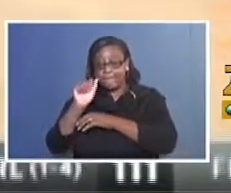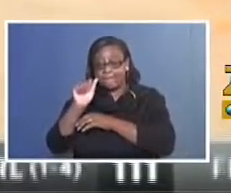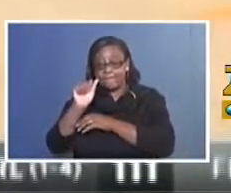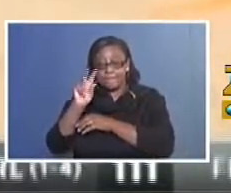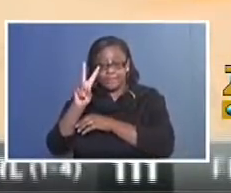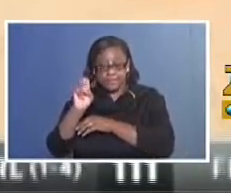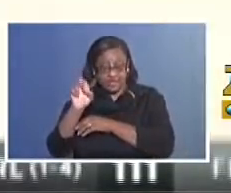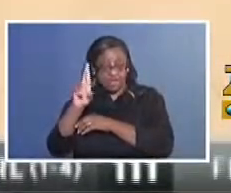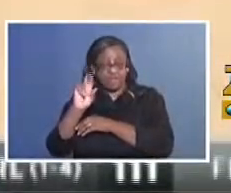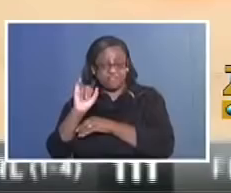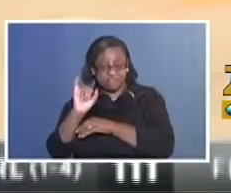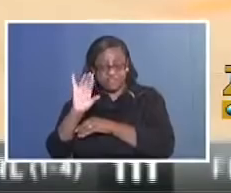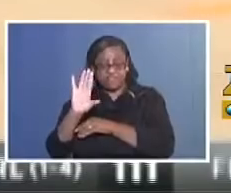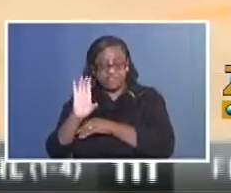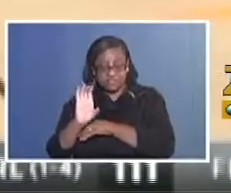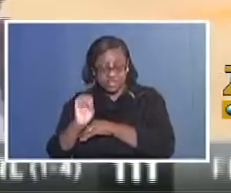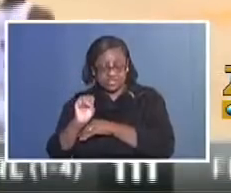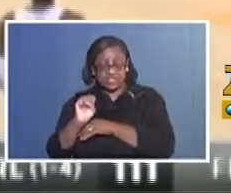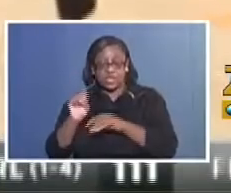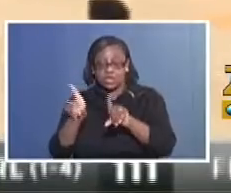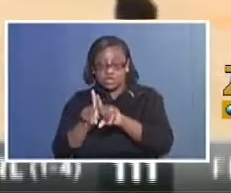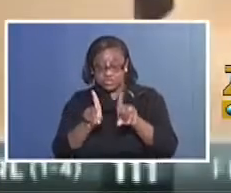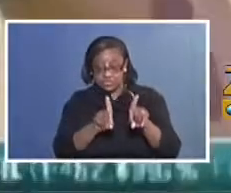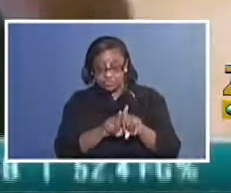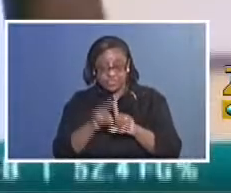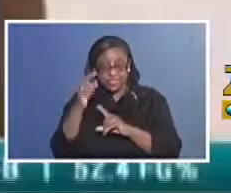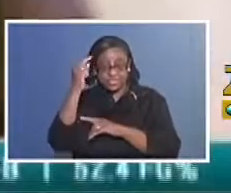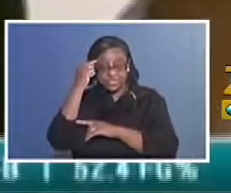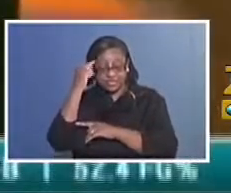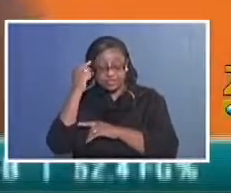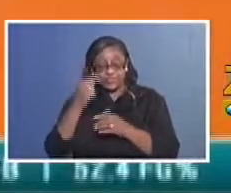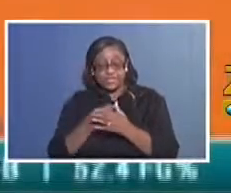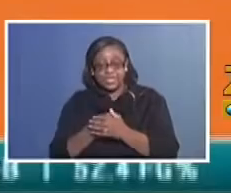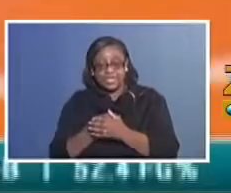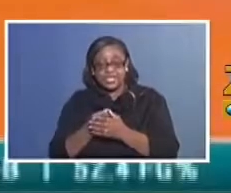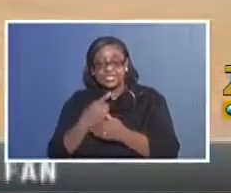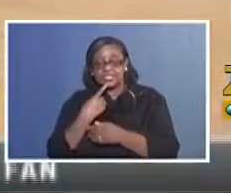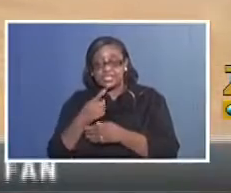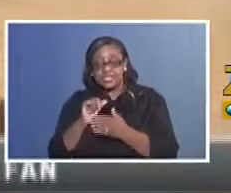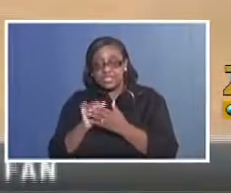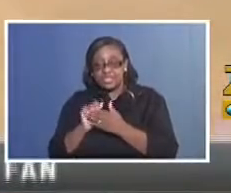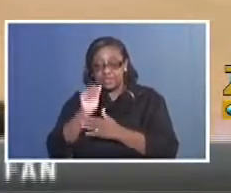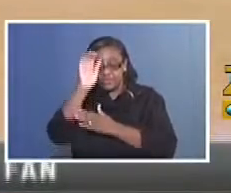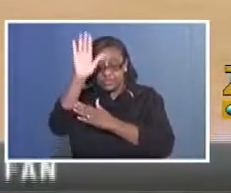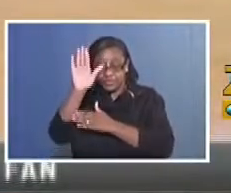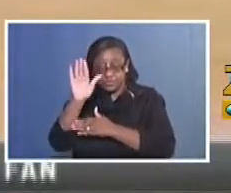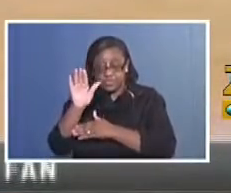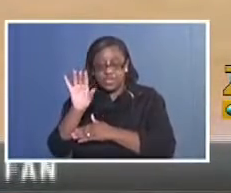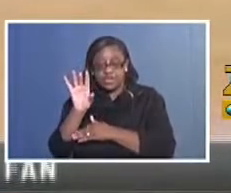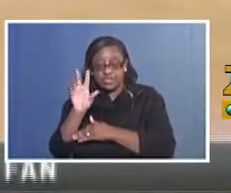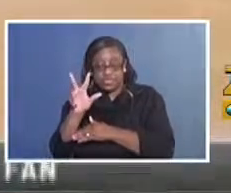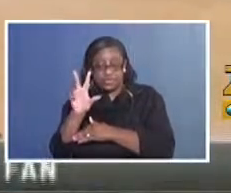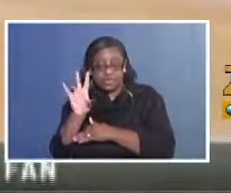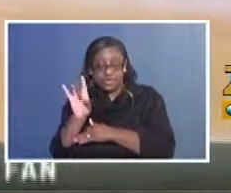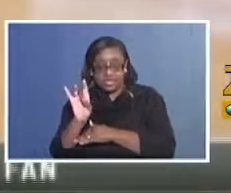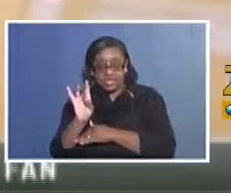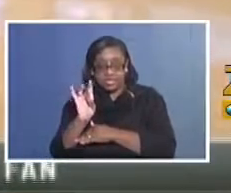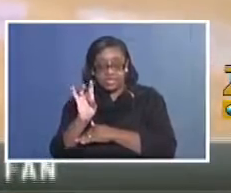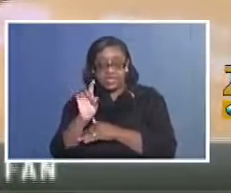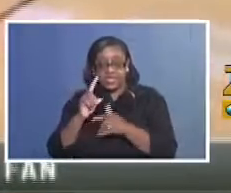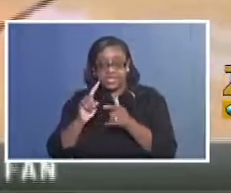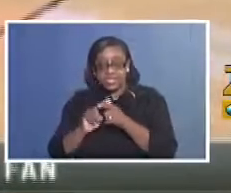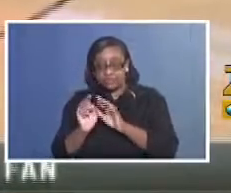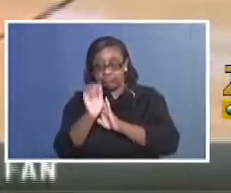14.4 points, 4 rebounds, and just under 2 assists per game this season. He's shooting 38.2% from the field and 36% from